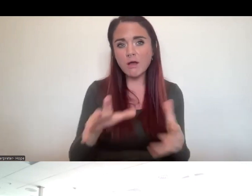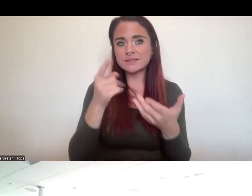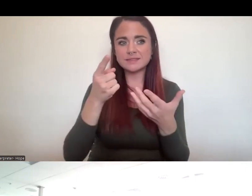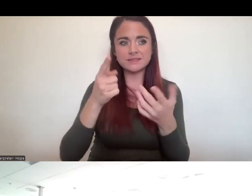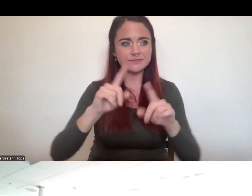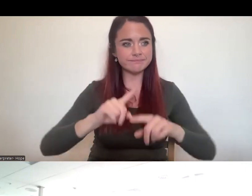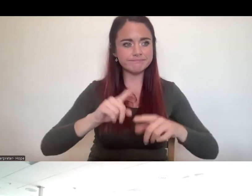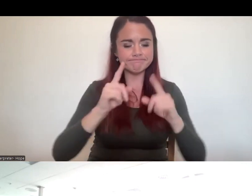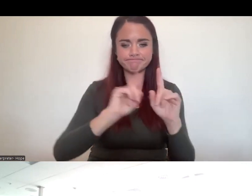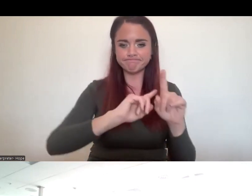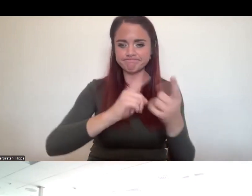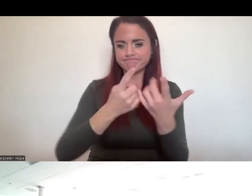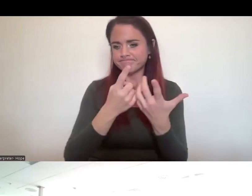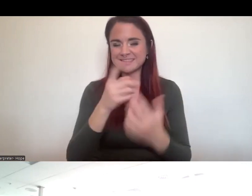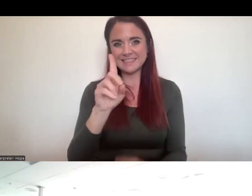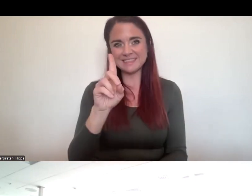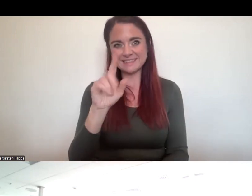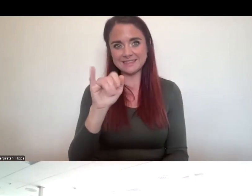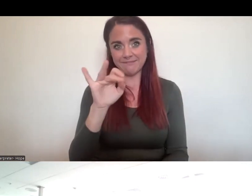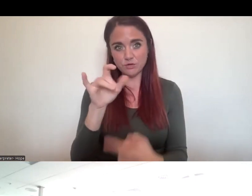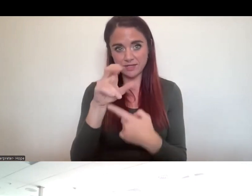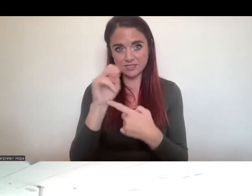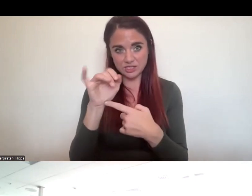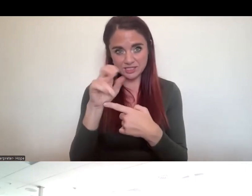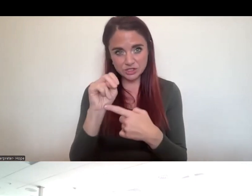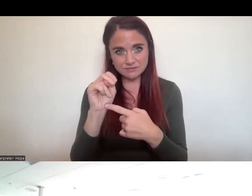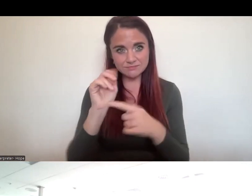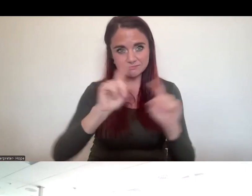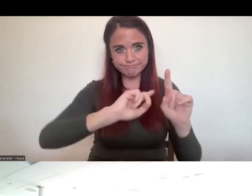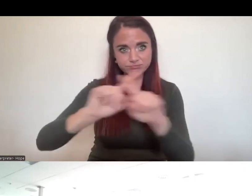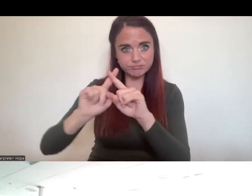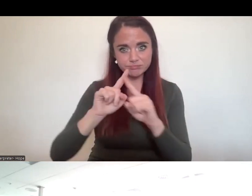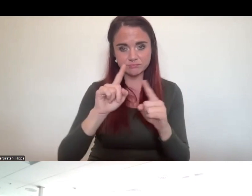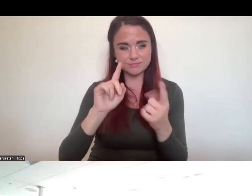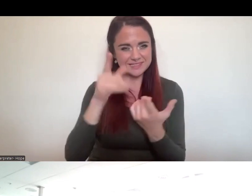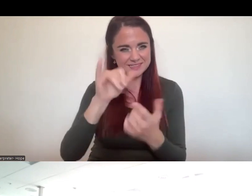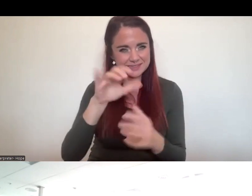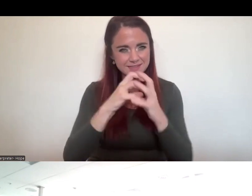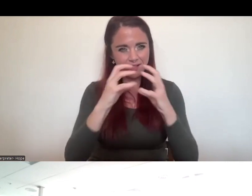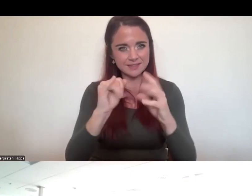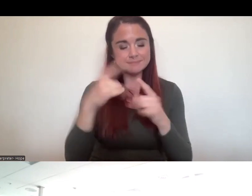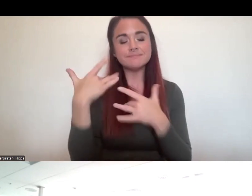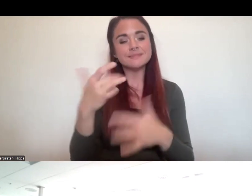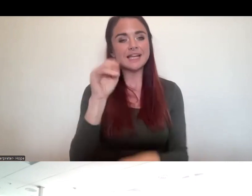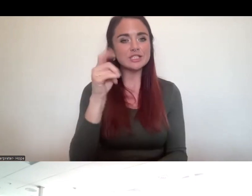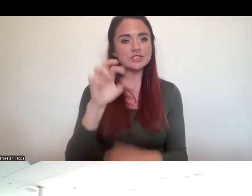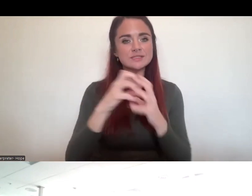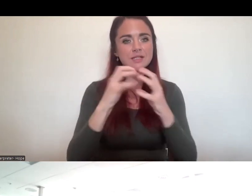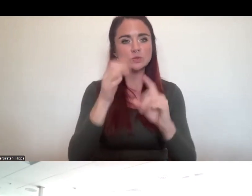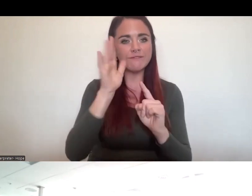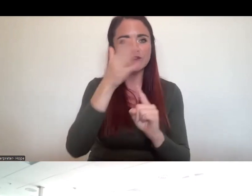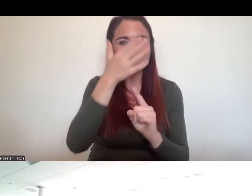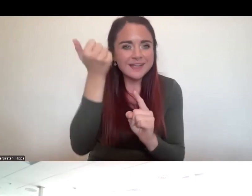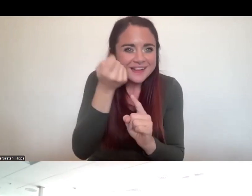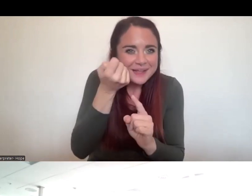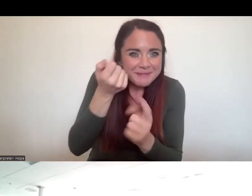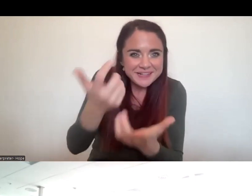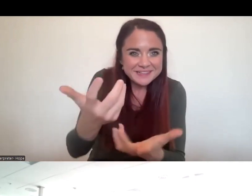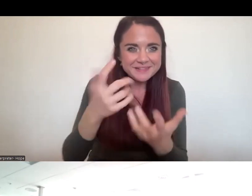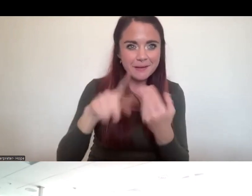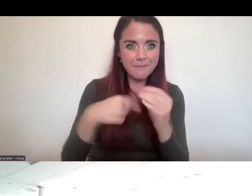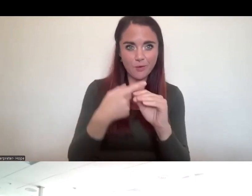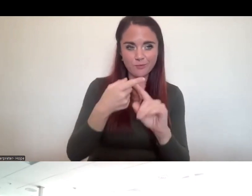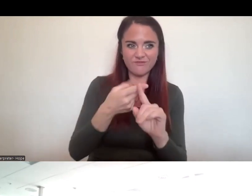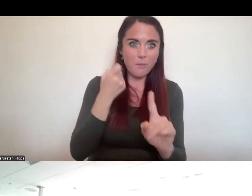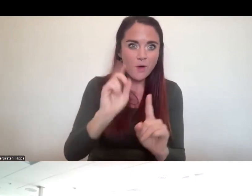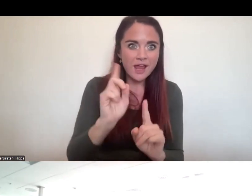So these cells, like cancer cells, they usually forget a little bit about from then where they came